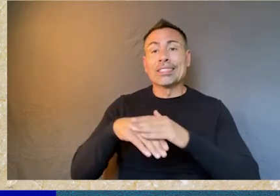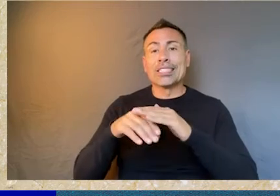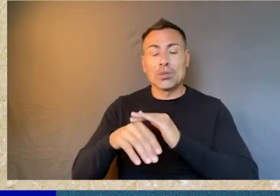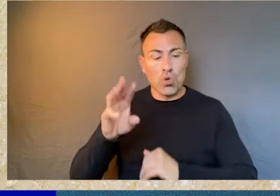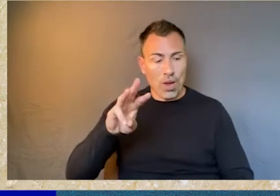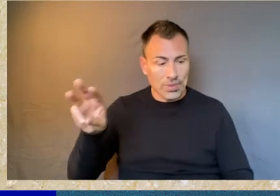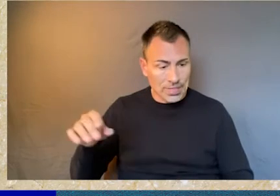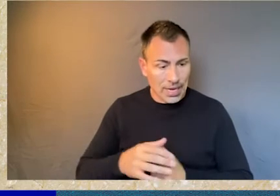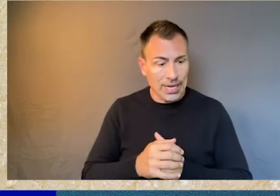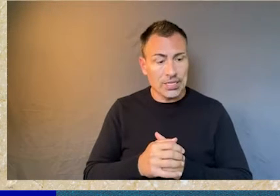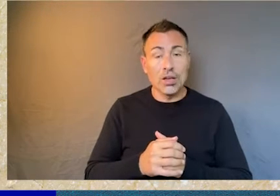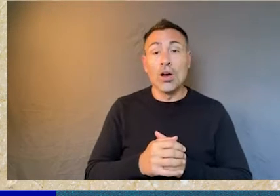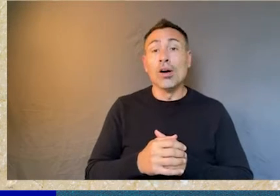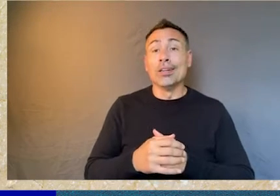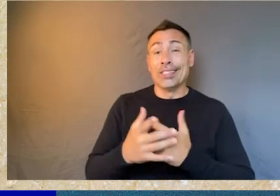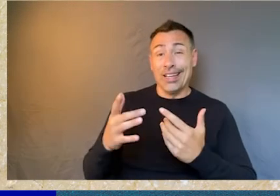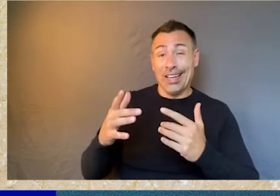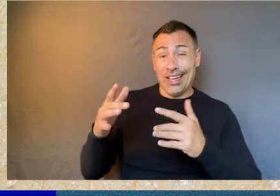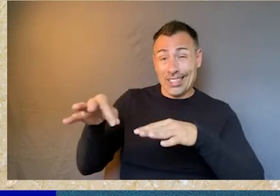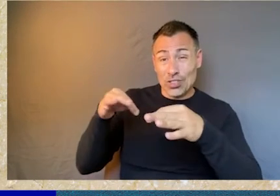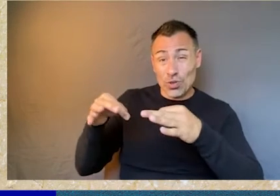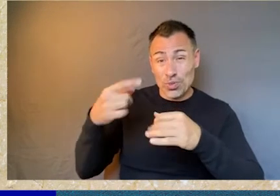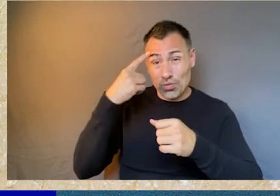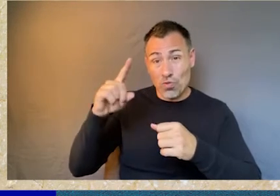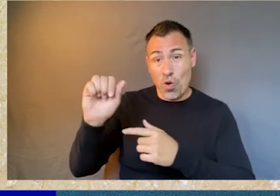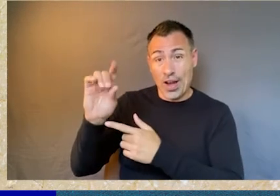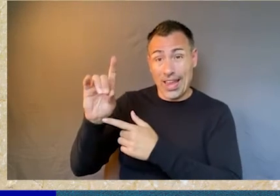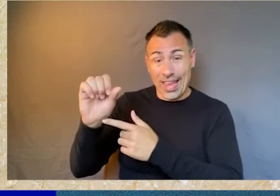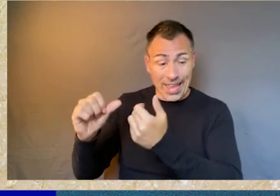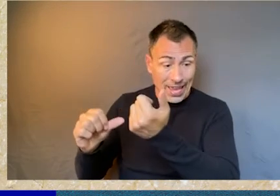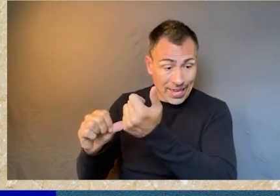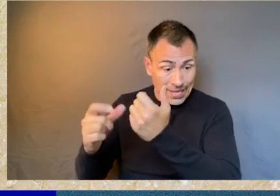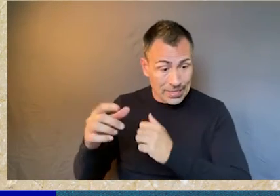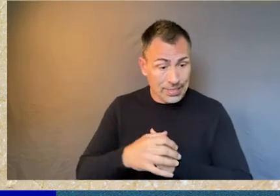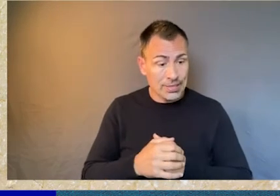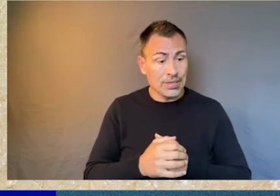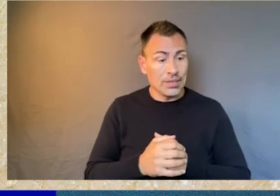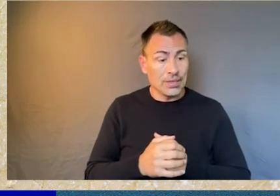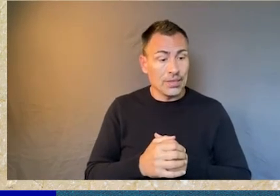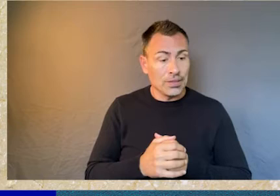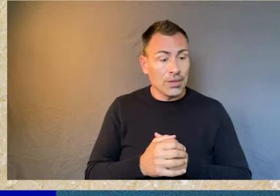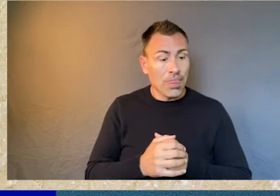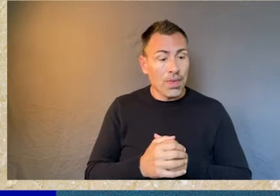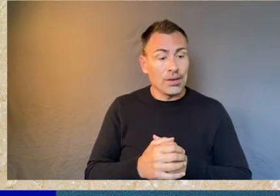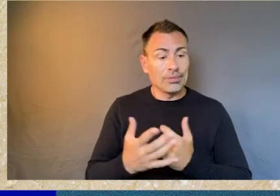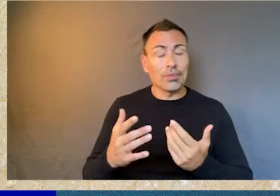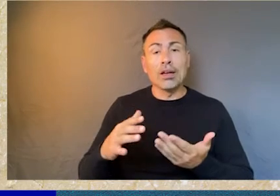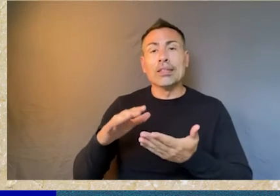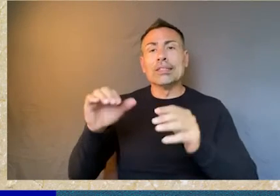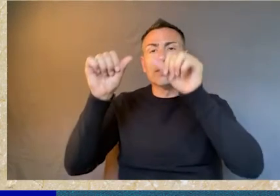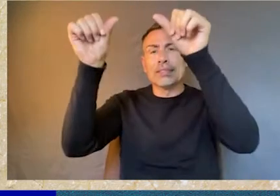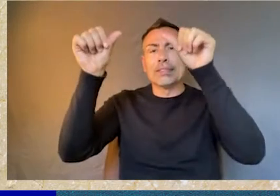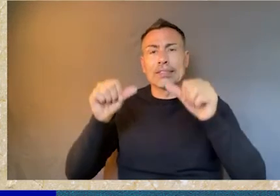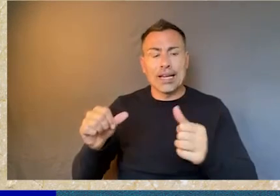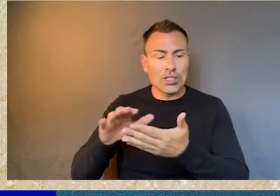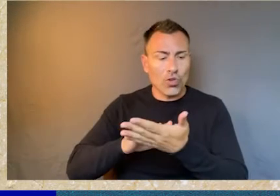aids, braille signs and auditory warning signals in the facility, and proper service dog policies, which my colleague Max will